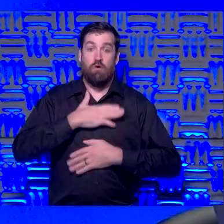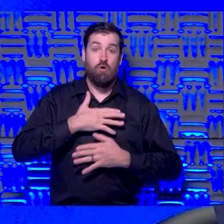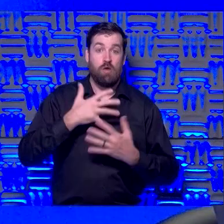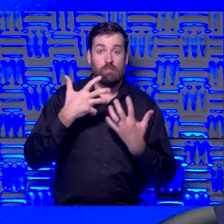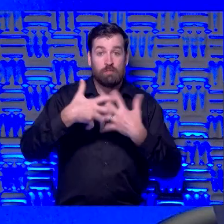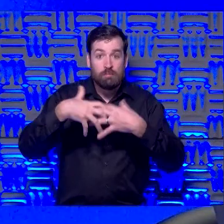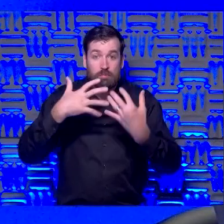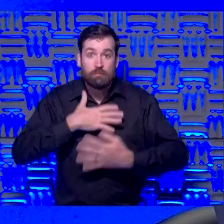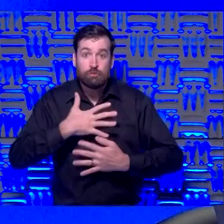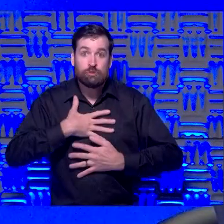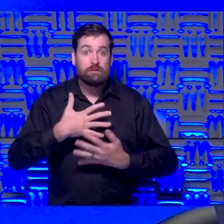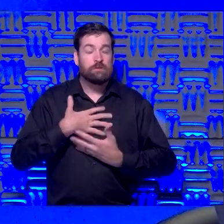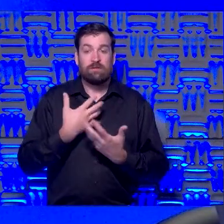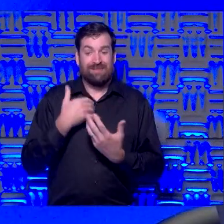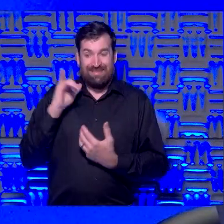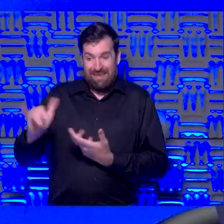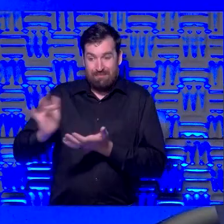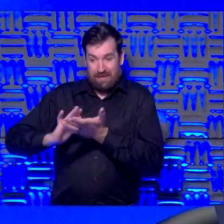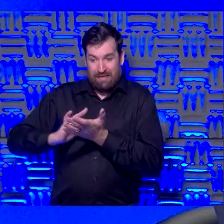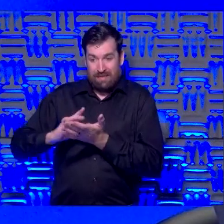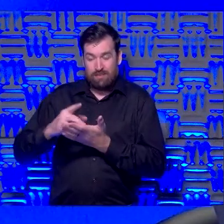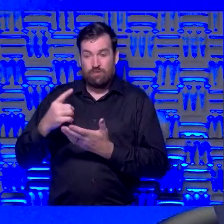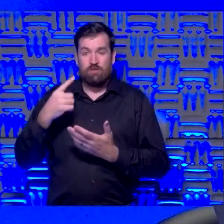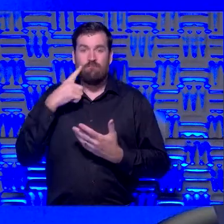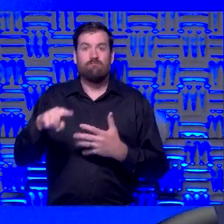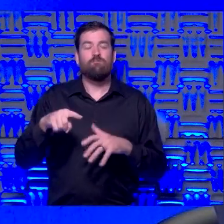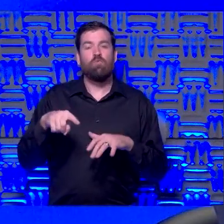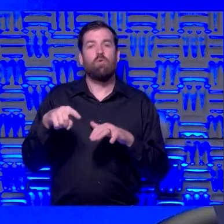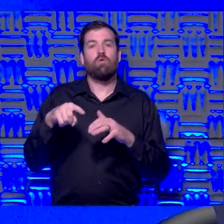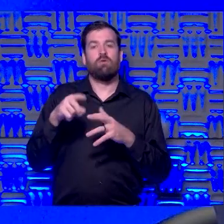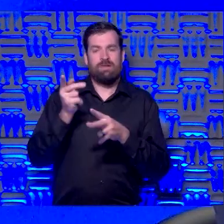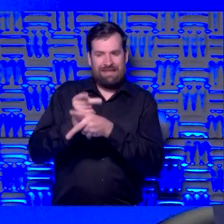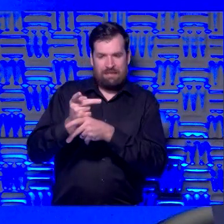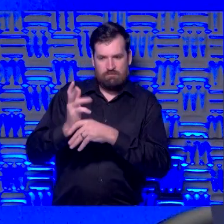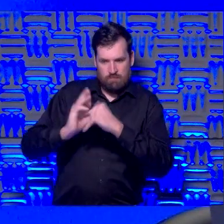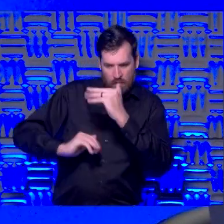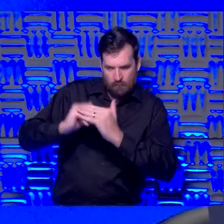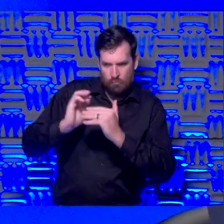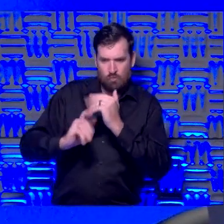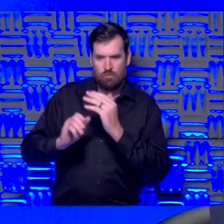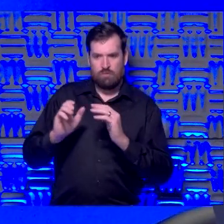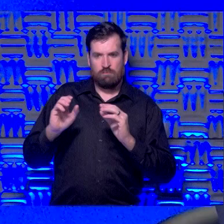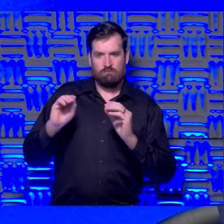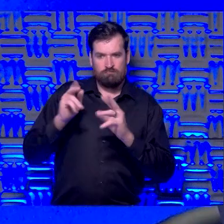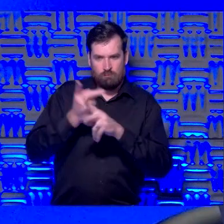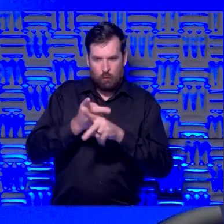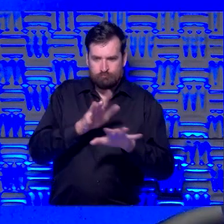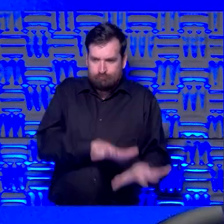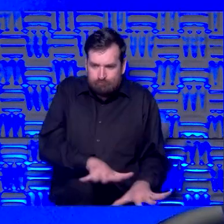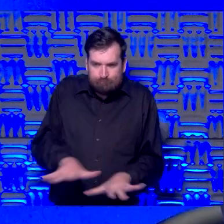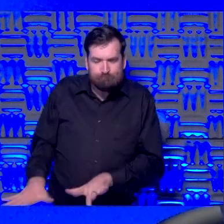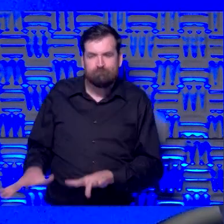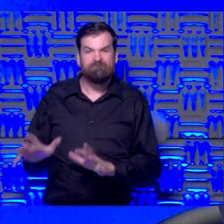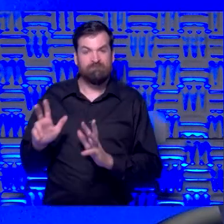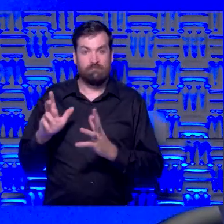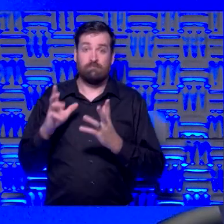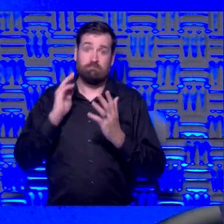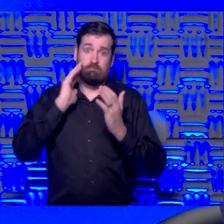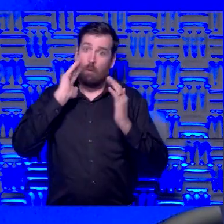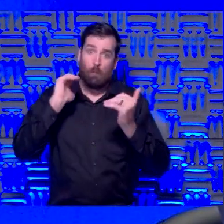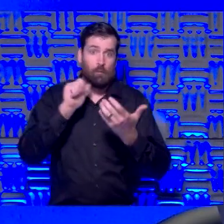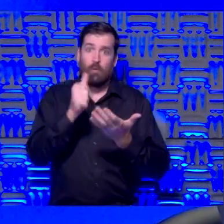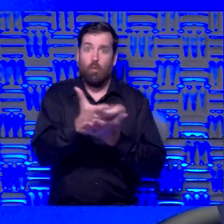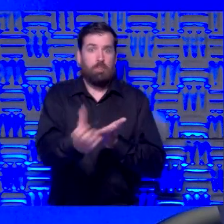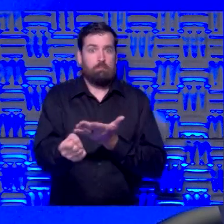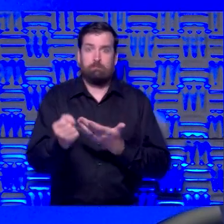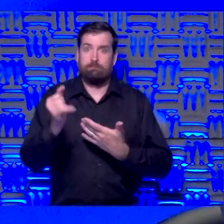you comfortable. The anxiolytics, the paralytics, things to just make you comfortable when you're on the ventilator. Yeah, things are going to get